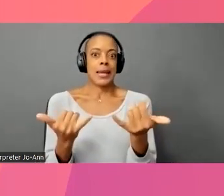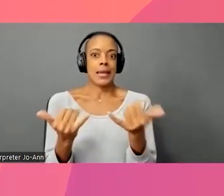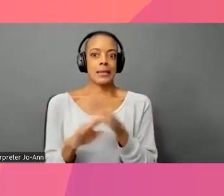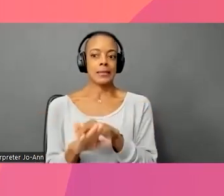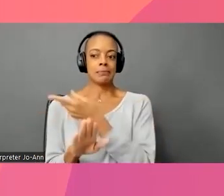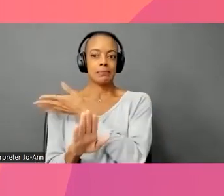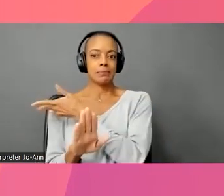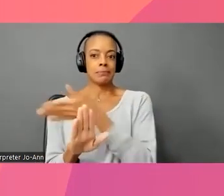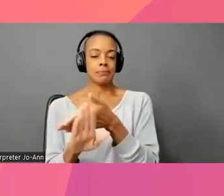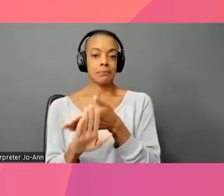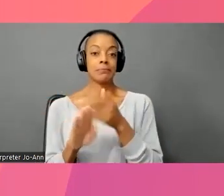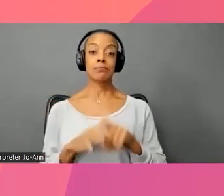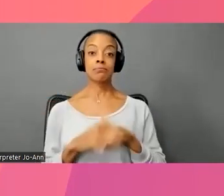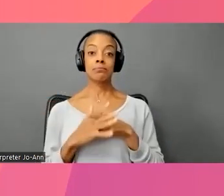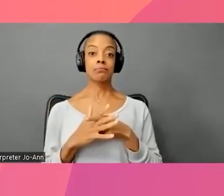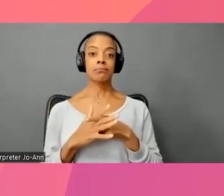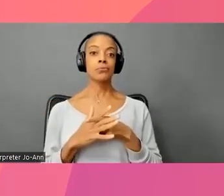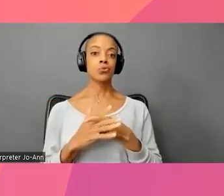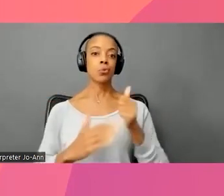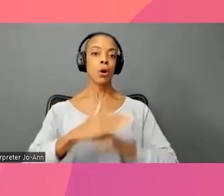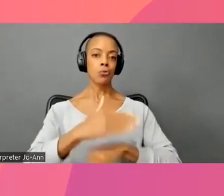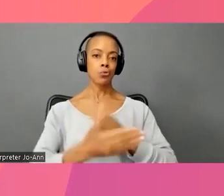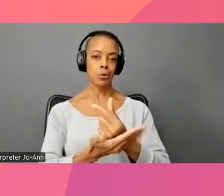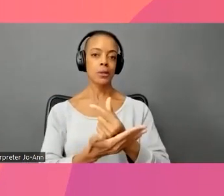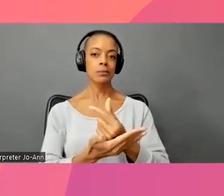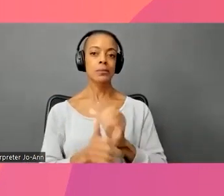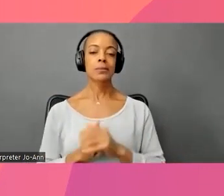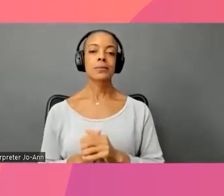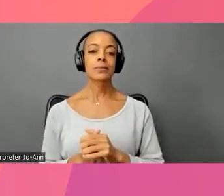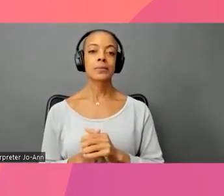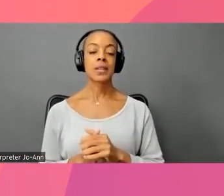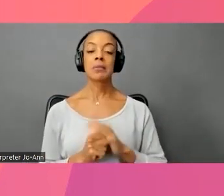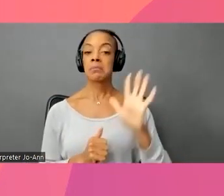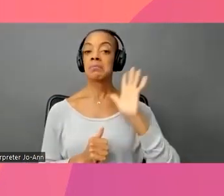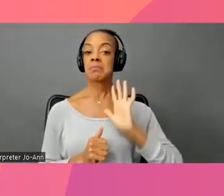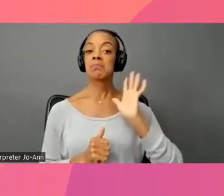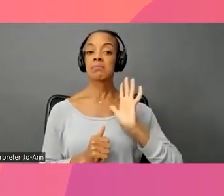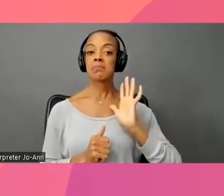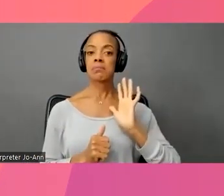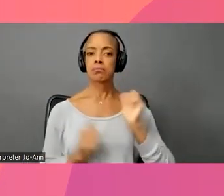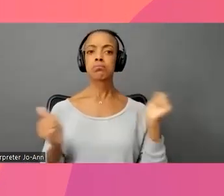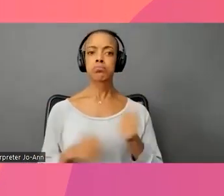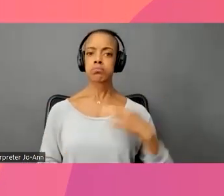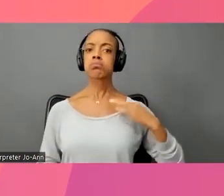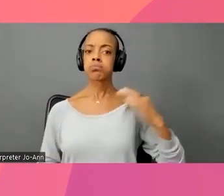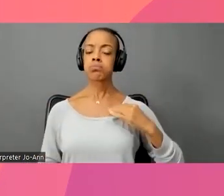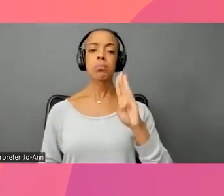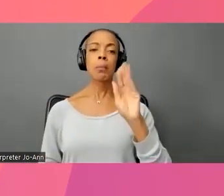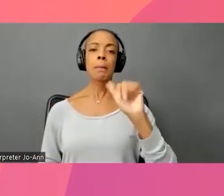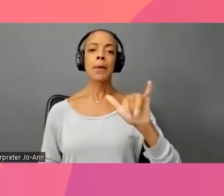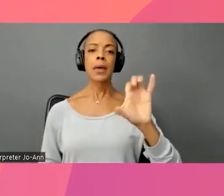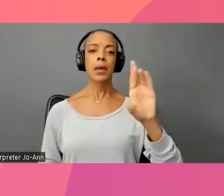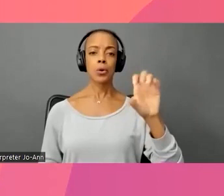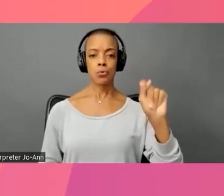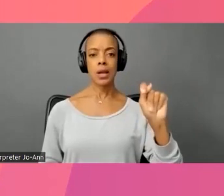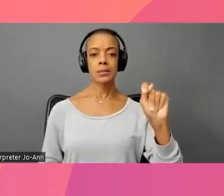so my journey starts during undergrad, where I used to do a lot of volunteering at Baycrest, where I would do